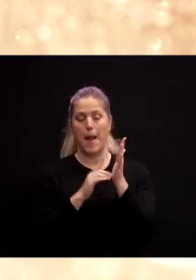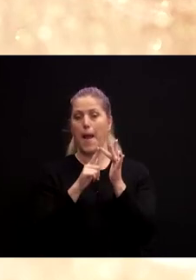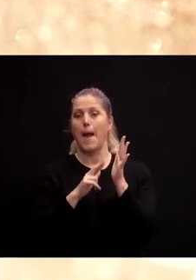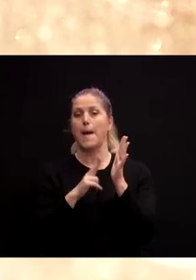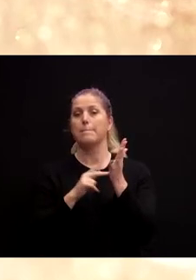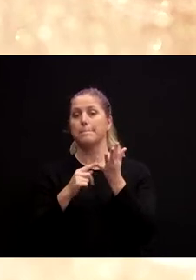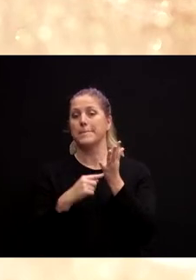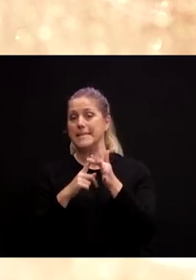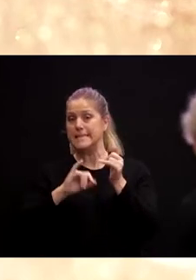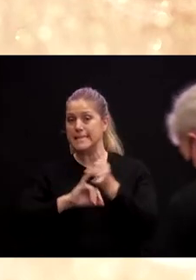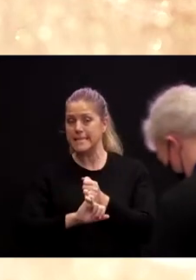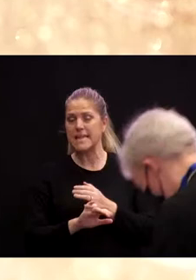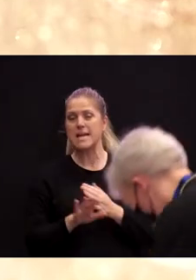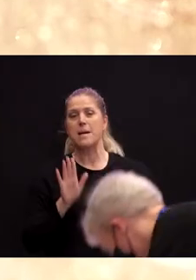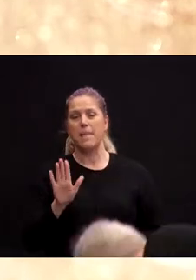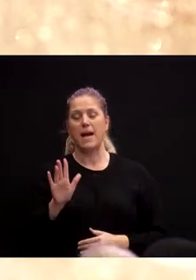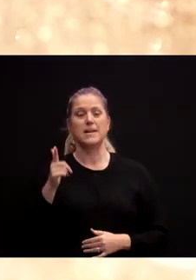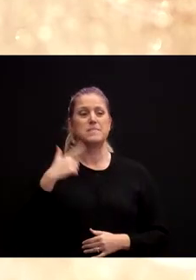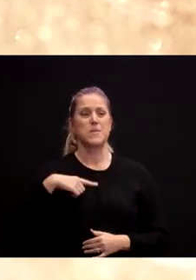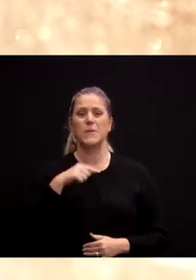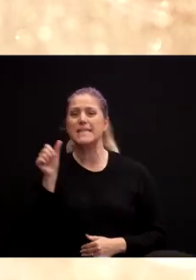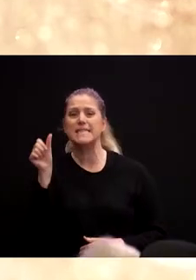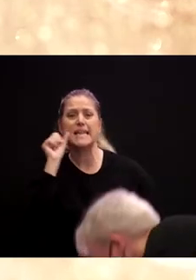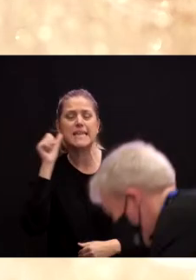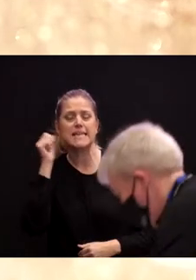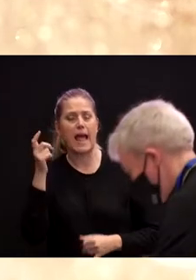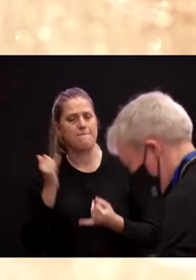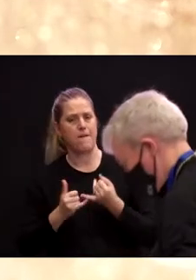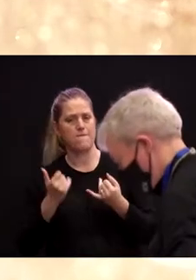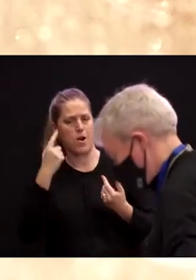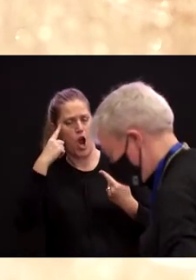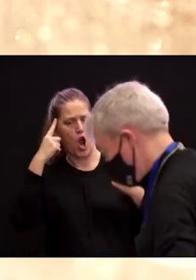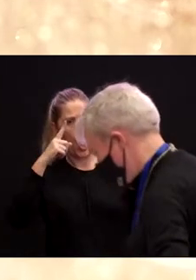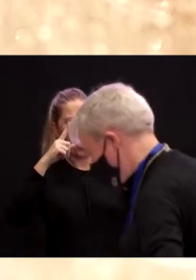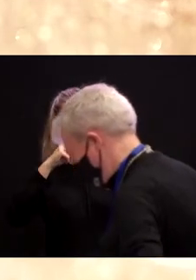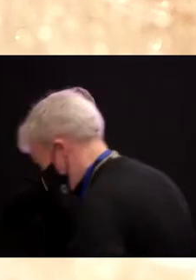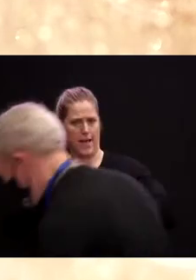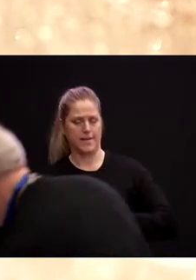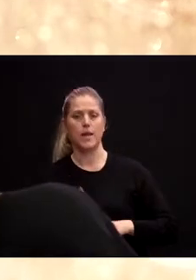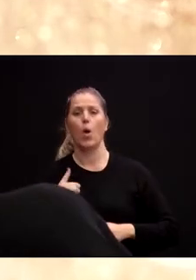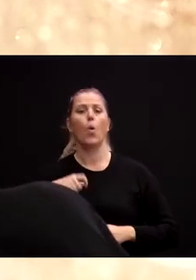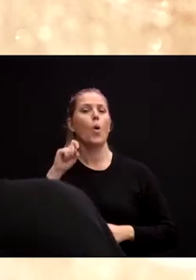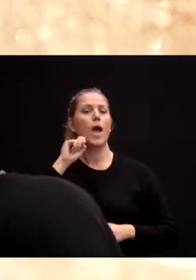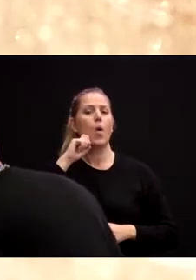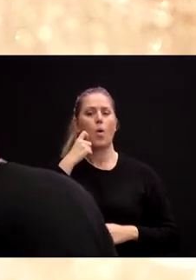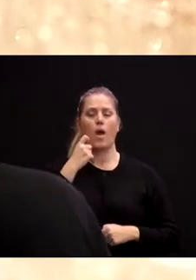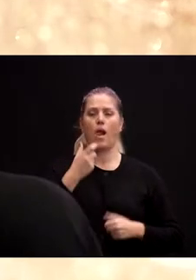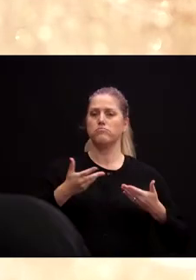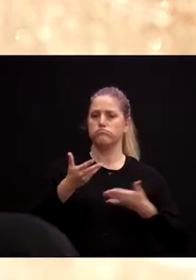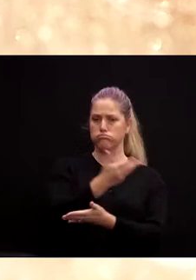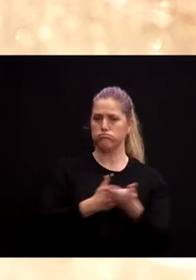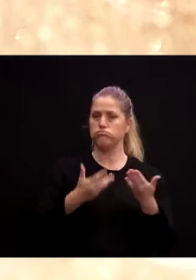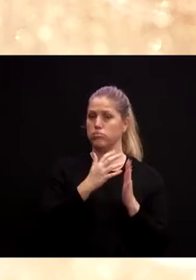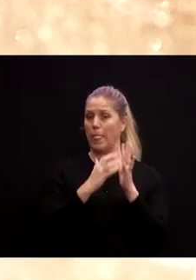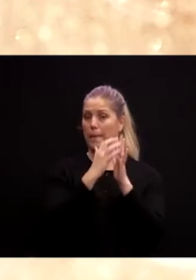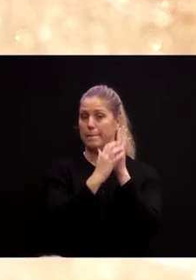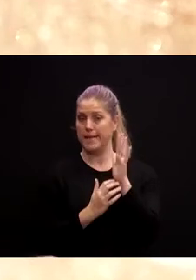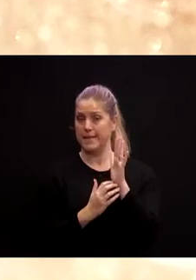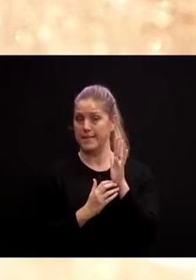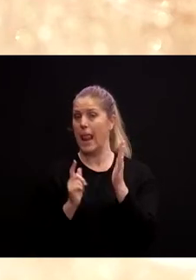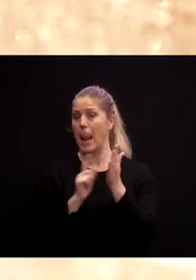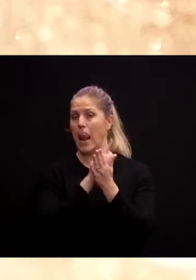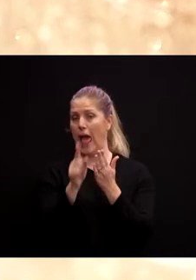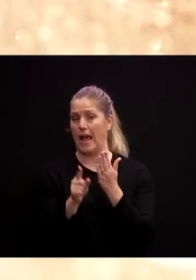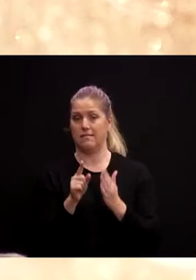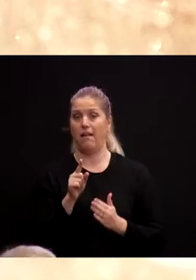yesterday's debate, we will defer that consideration to the end of this session. The minutes will be circulated on your tables, and we